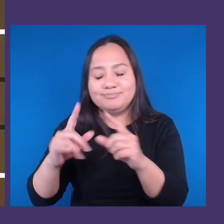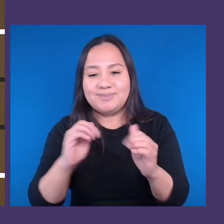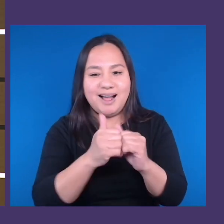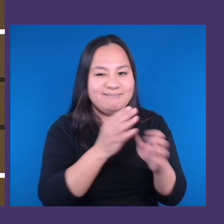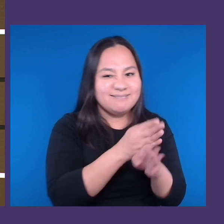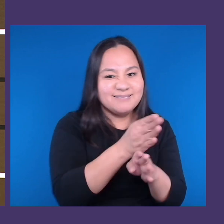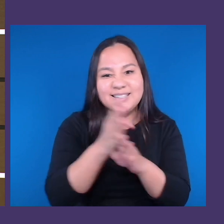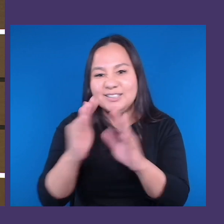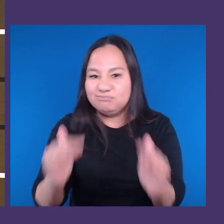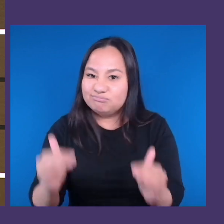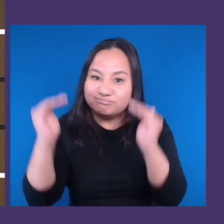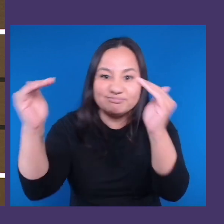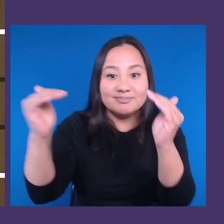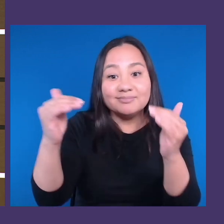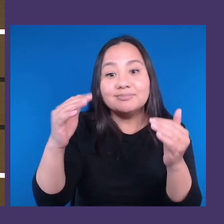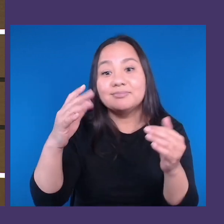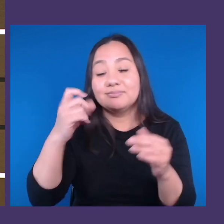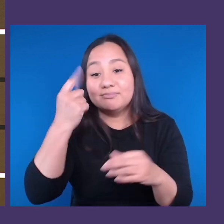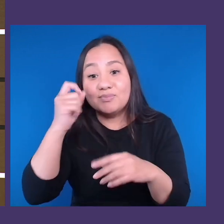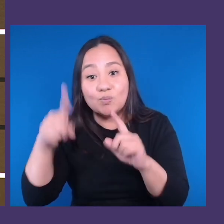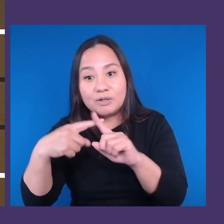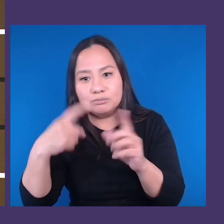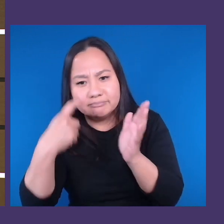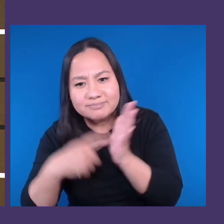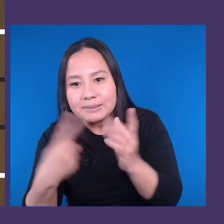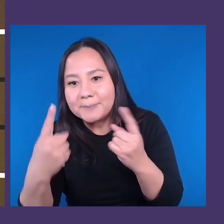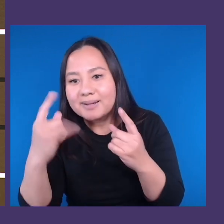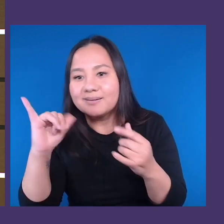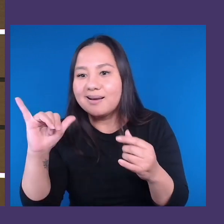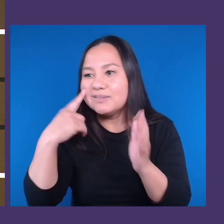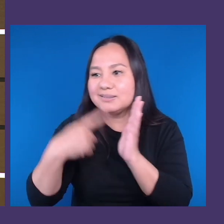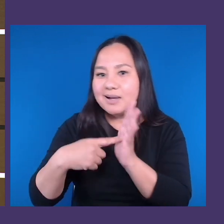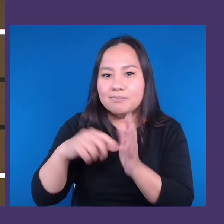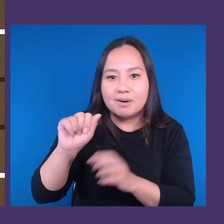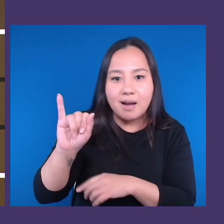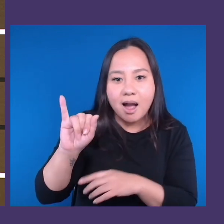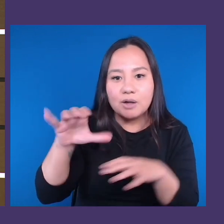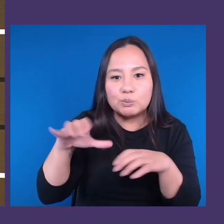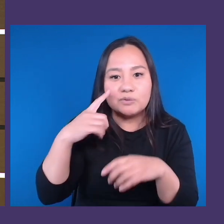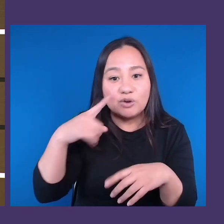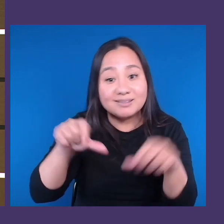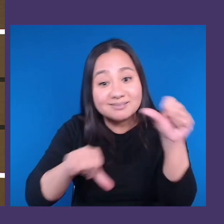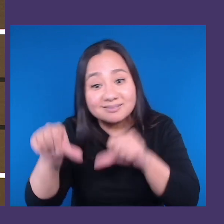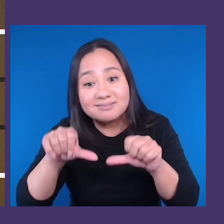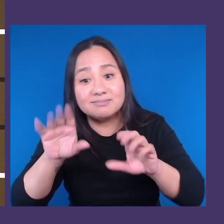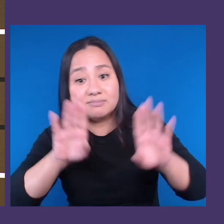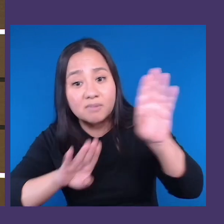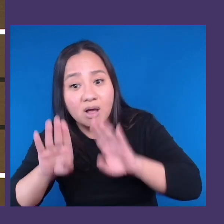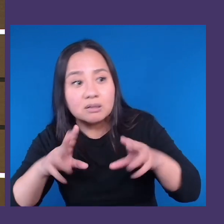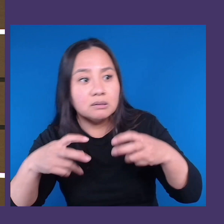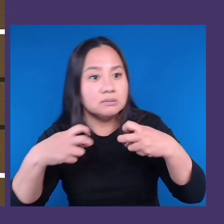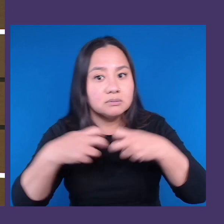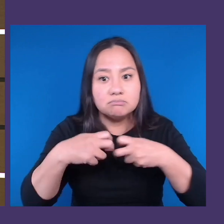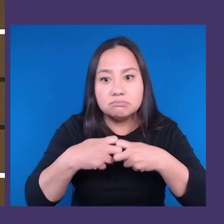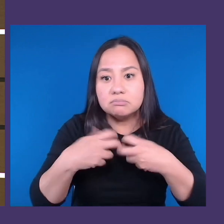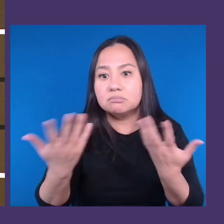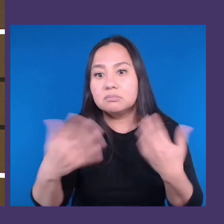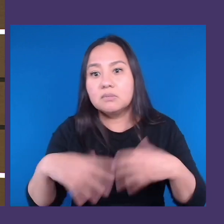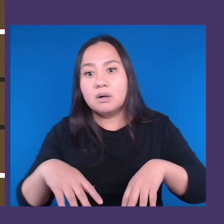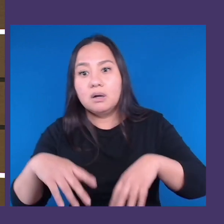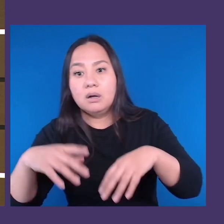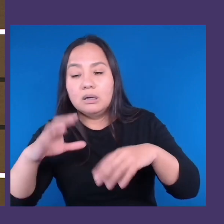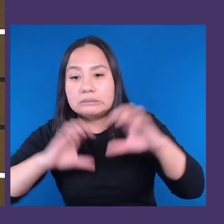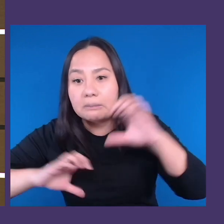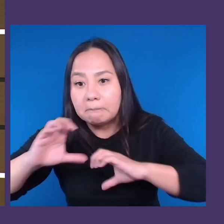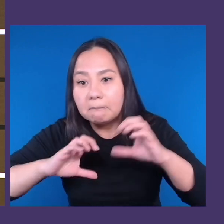what something like what AI is doing for science, for biology and physics and, say, chemistry and the like. There is so much that I